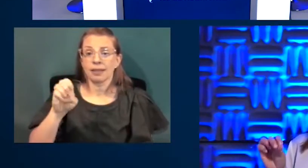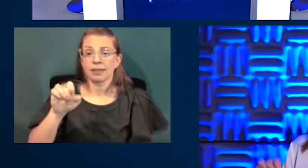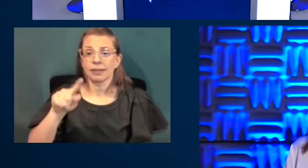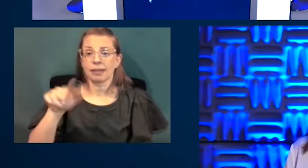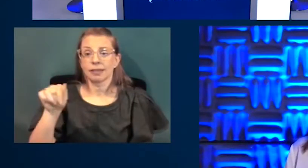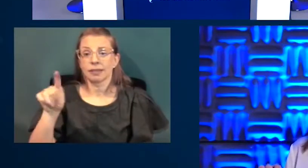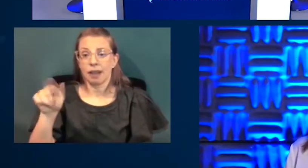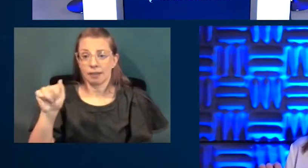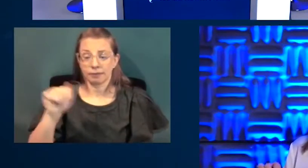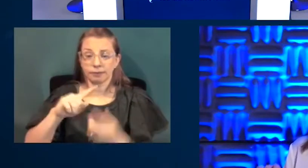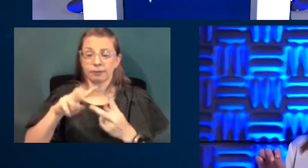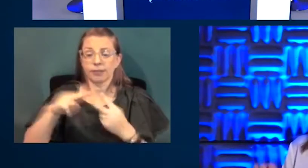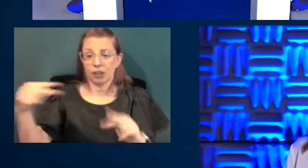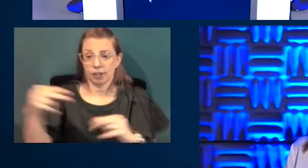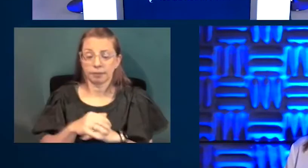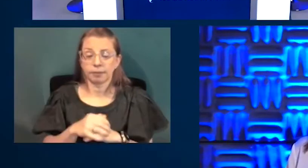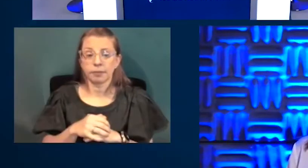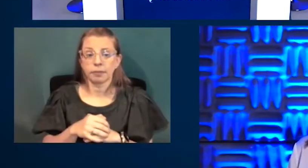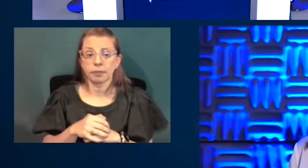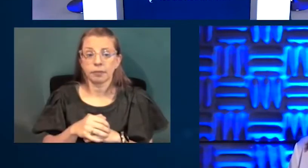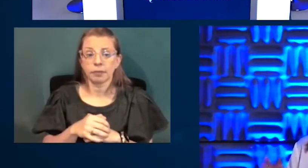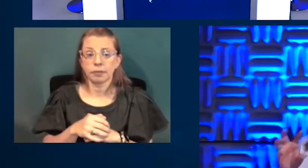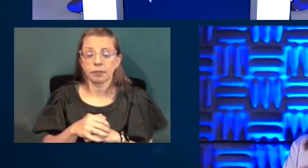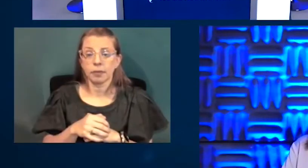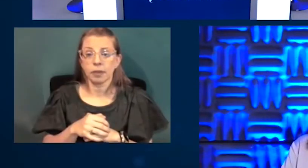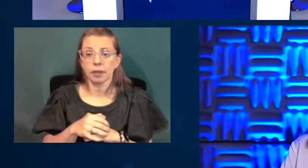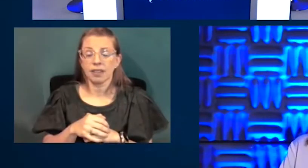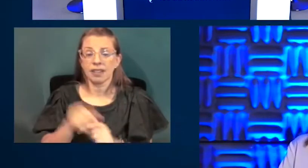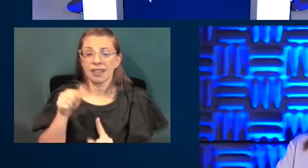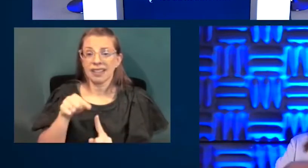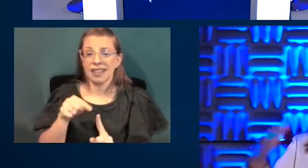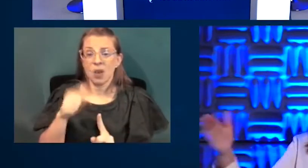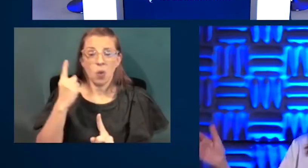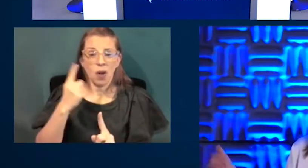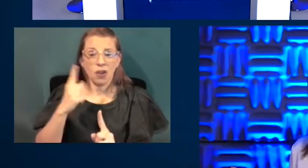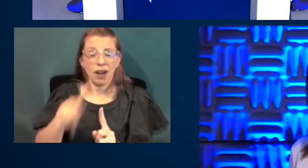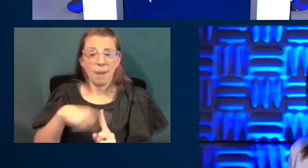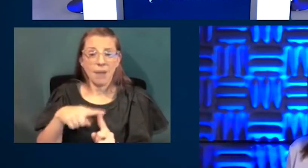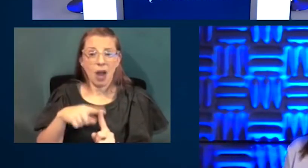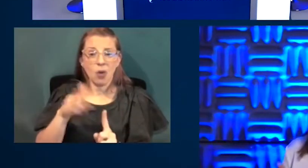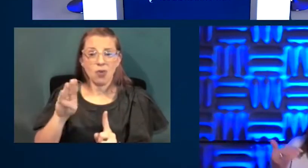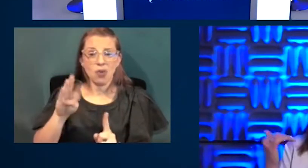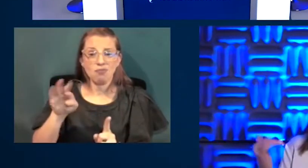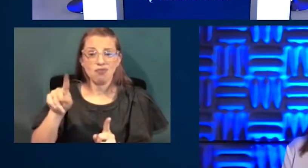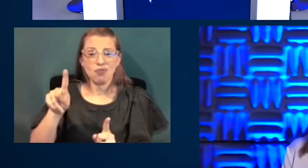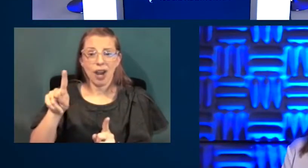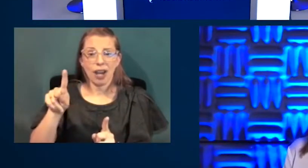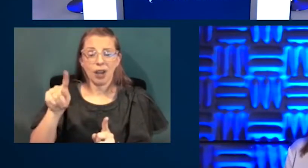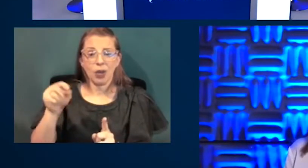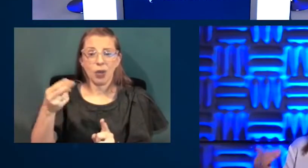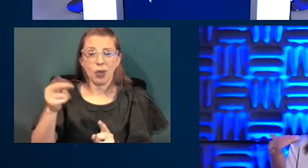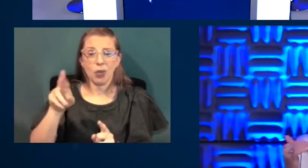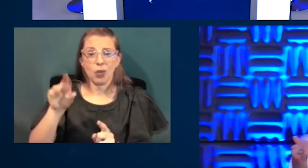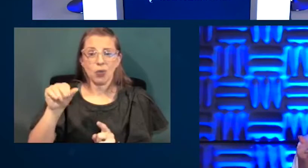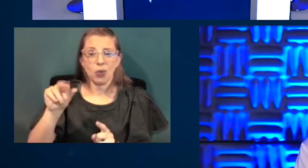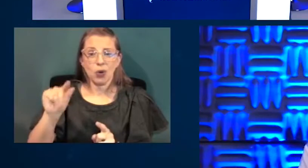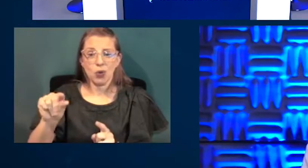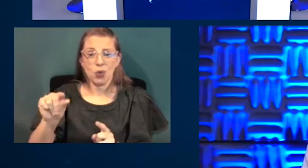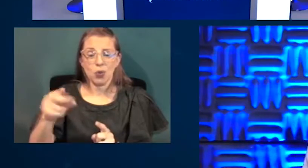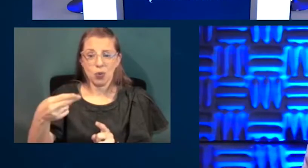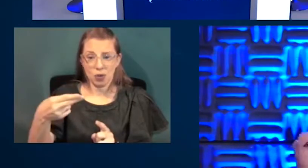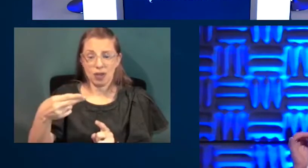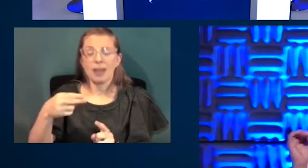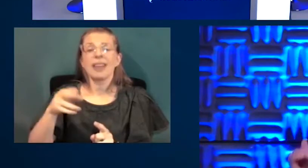in particular, breakthrough infections. They're wondering about here at the hospital, just out in general. Can you speak a little bit to the